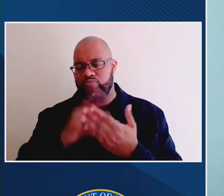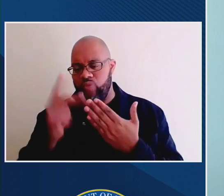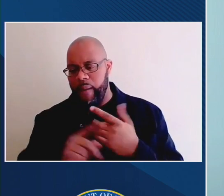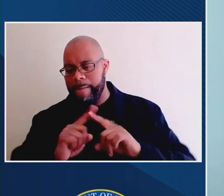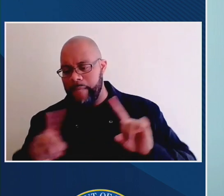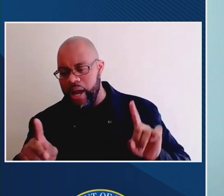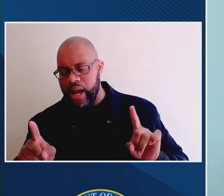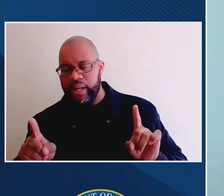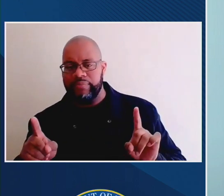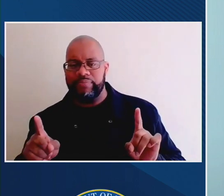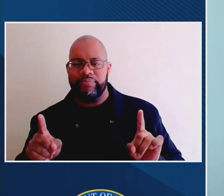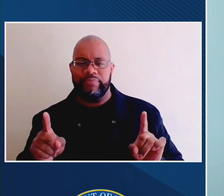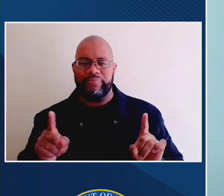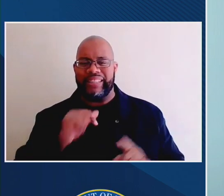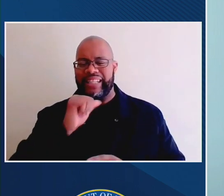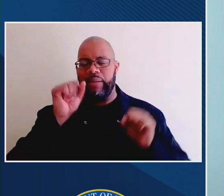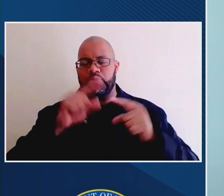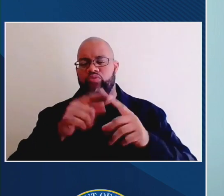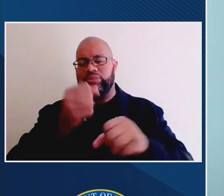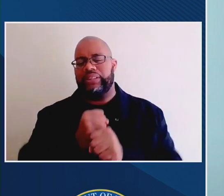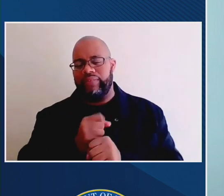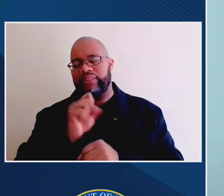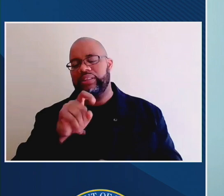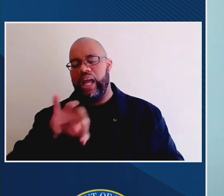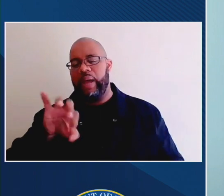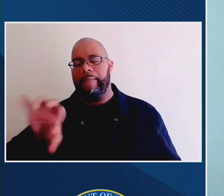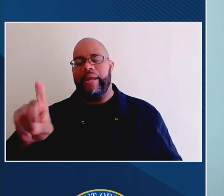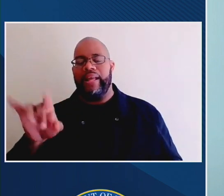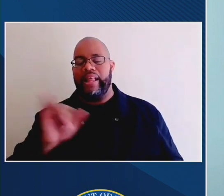going to be able to receive the stipend like the other students.